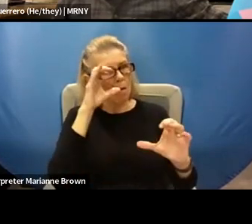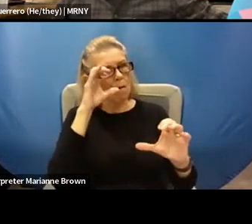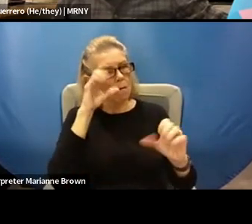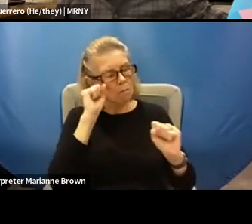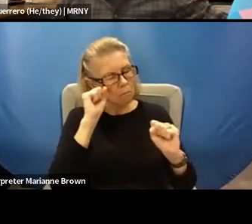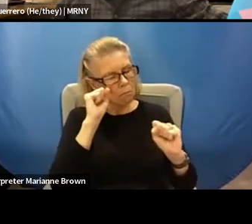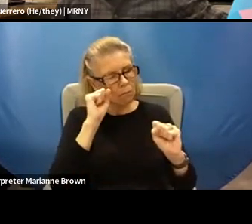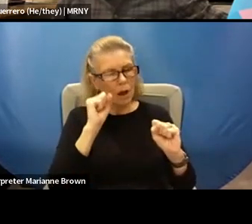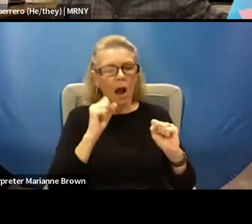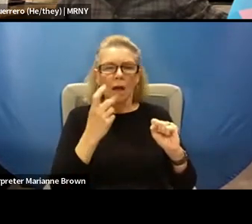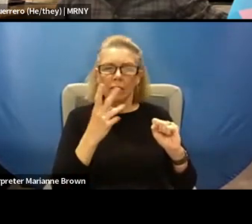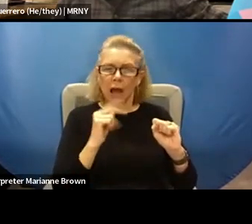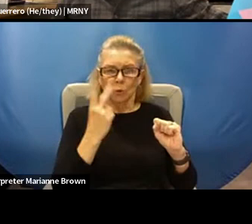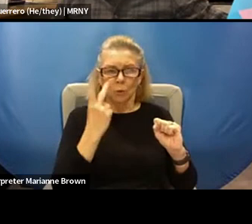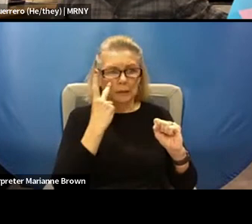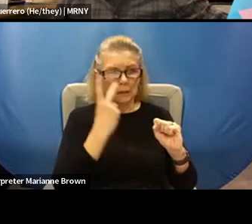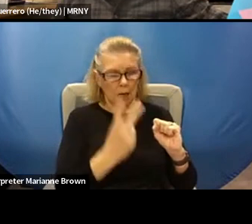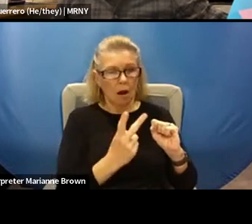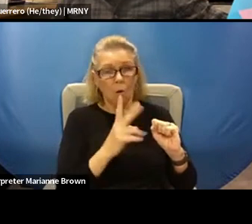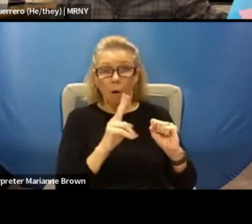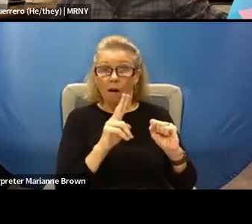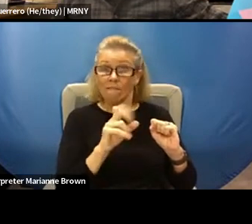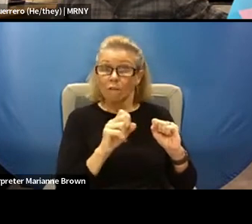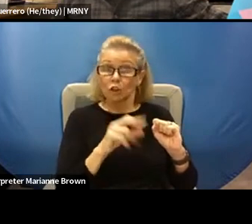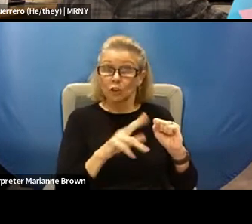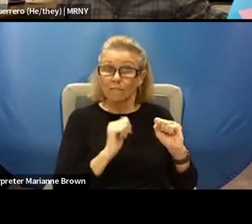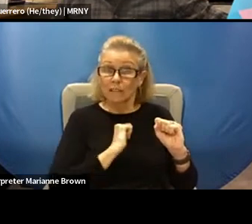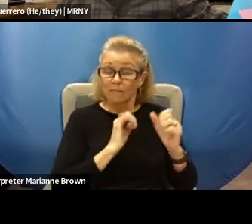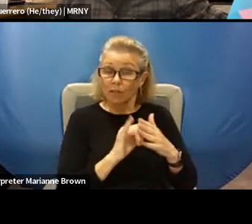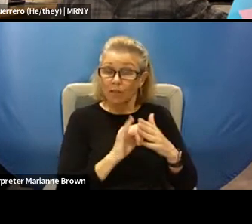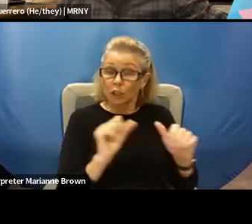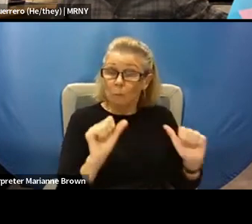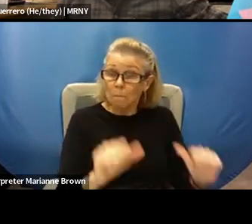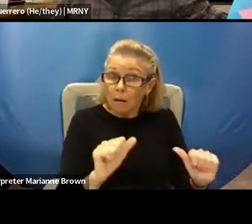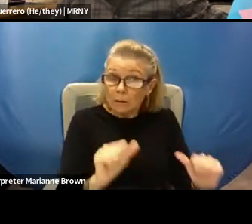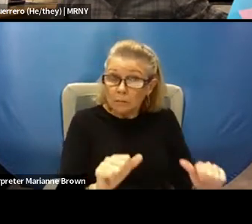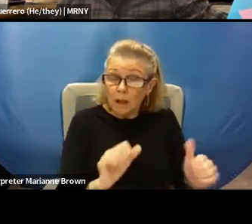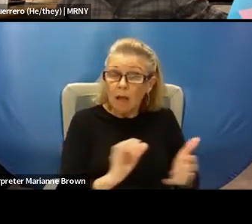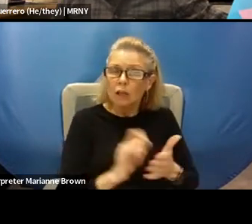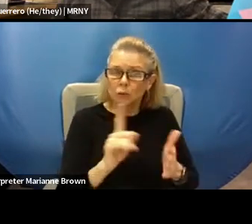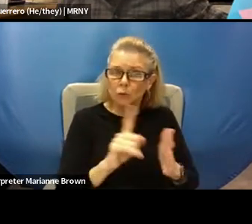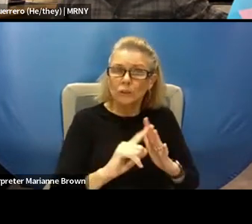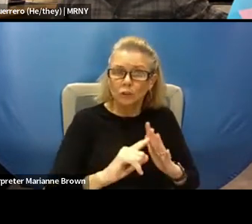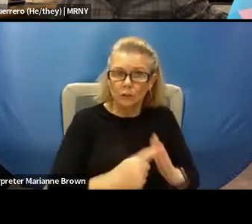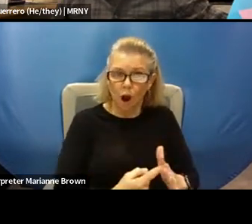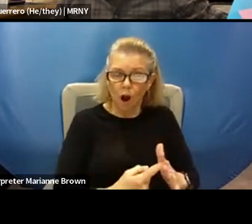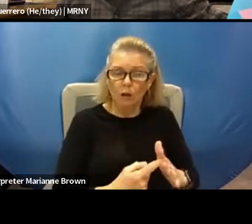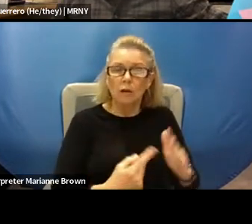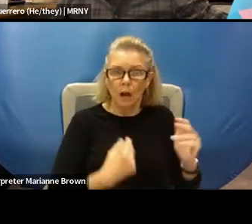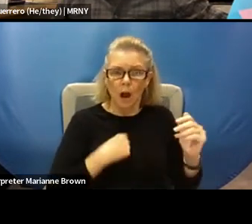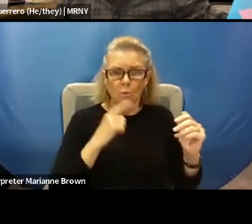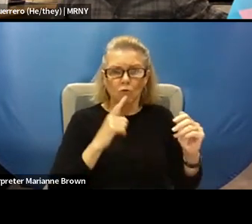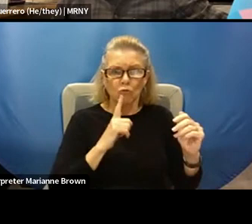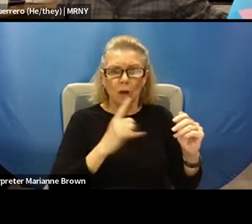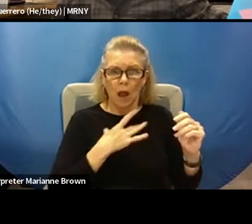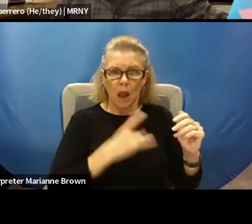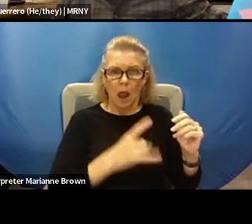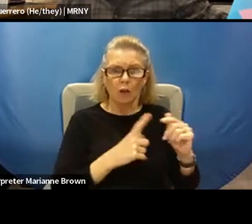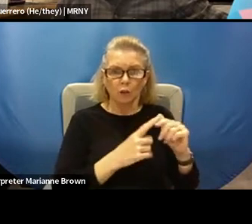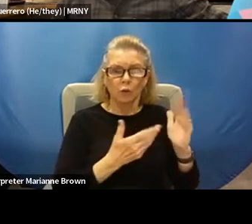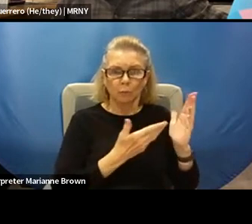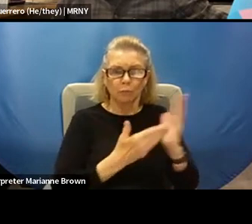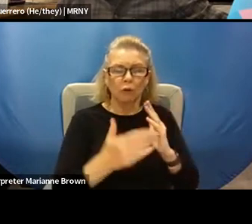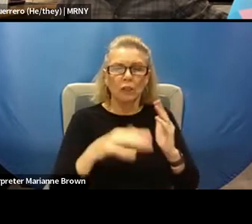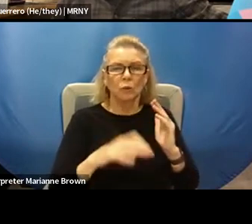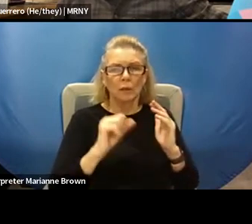a version of yourself that's possible, that's usually the start. And I would like to really bring into this